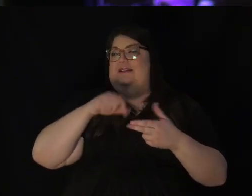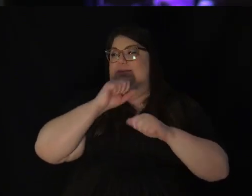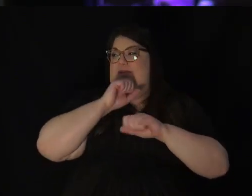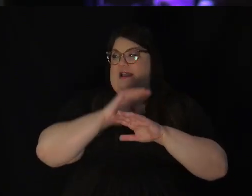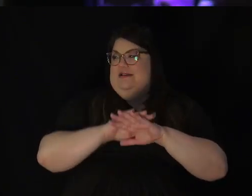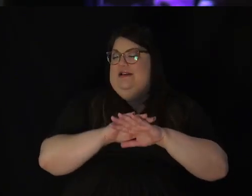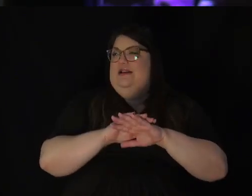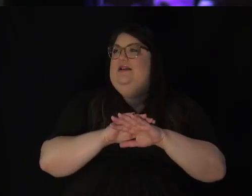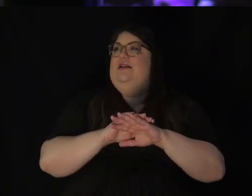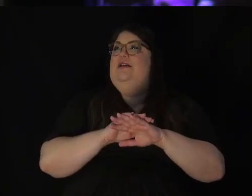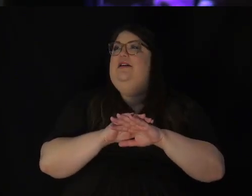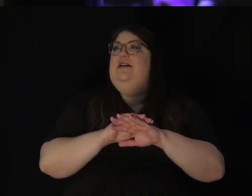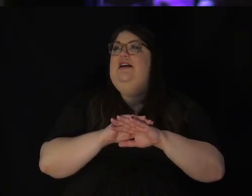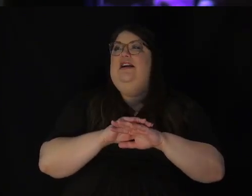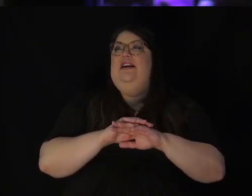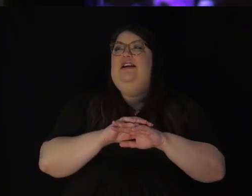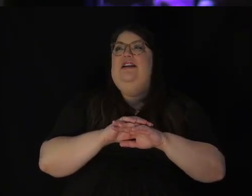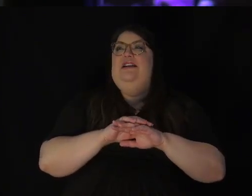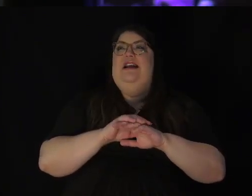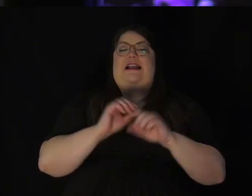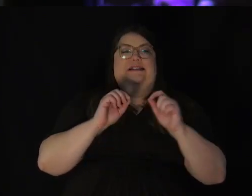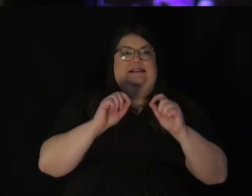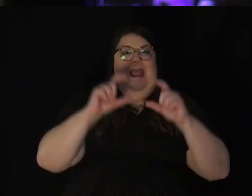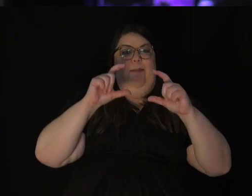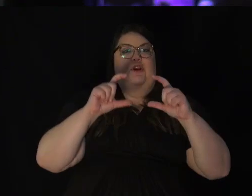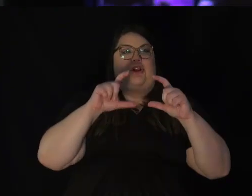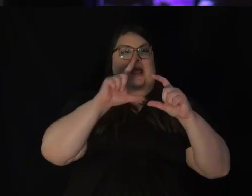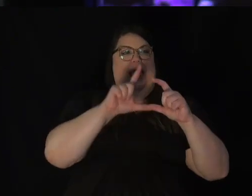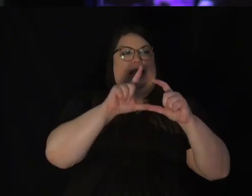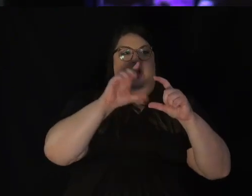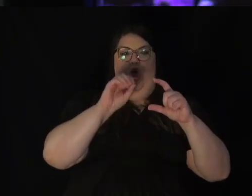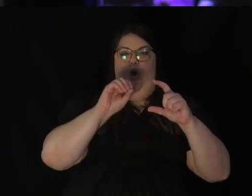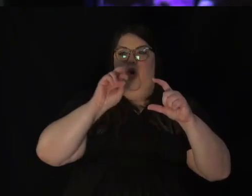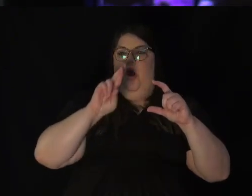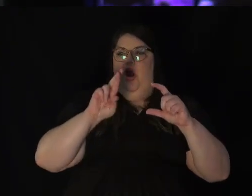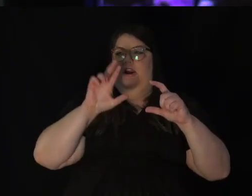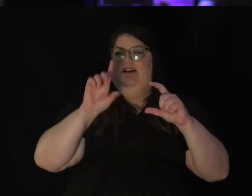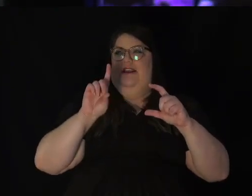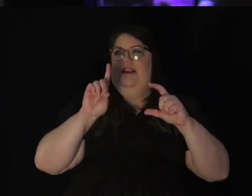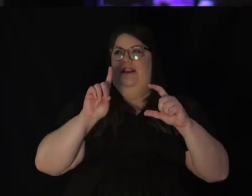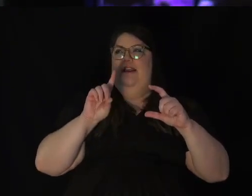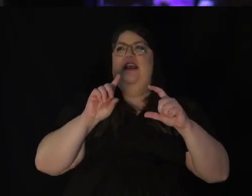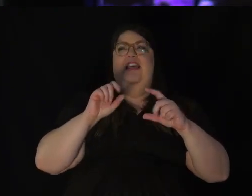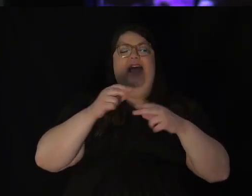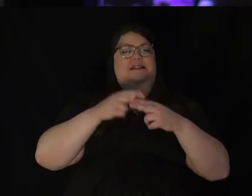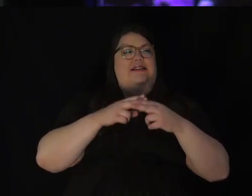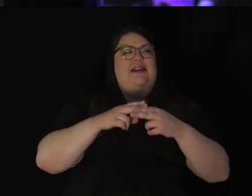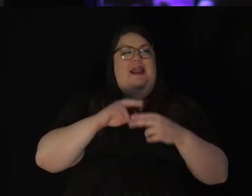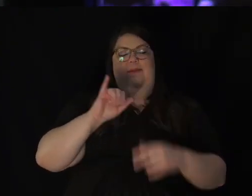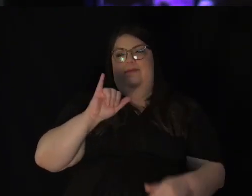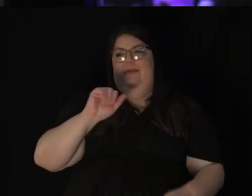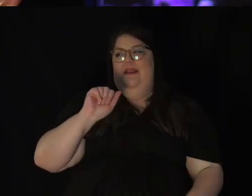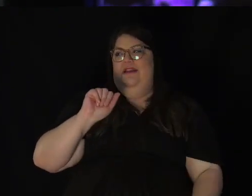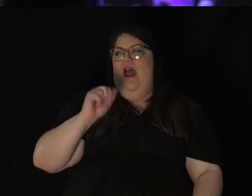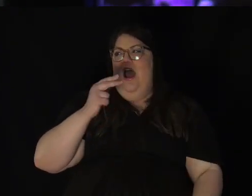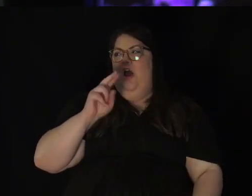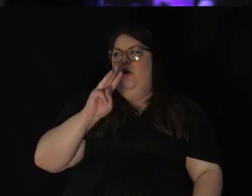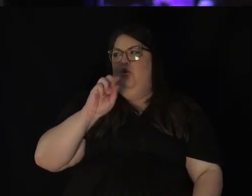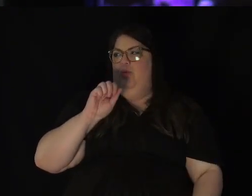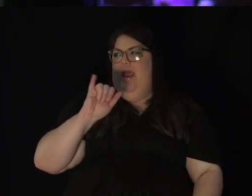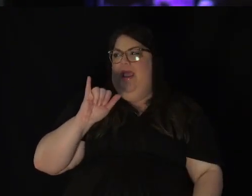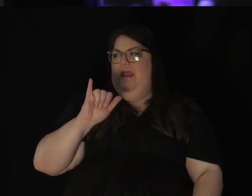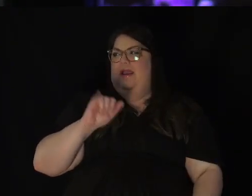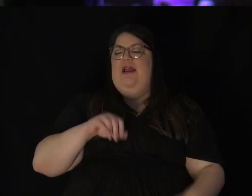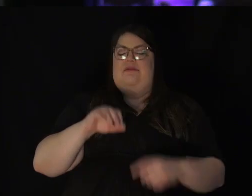blessing, at the capital L-O-R-D, is the name Yahweh. And it's actually the name without